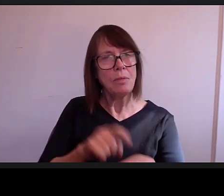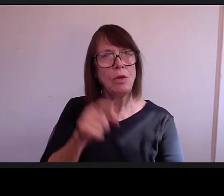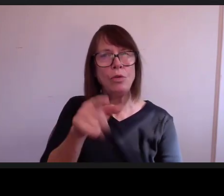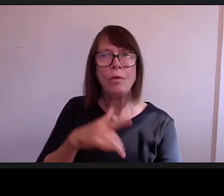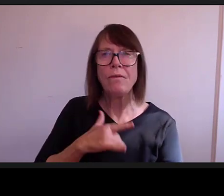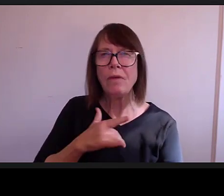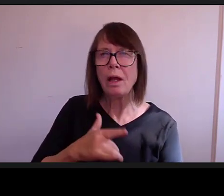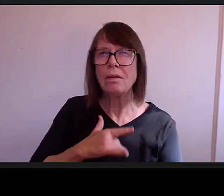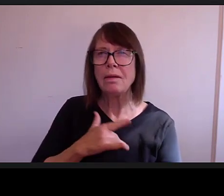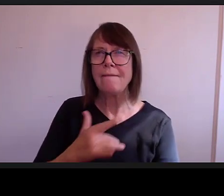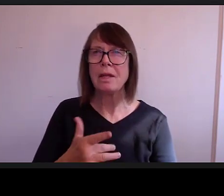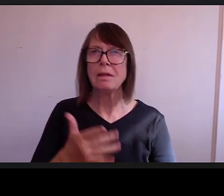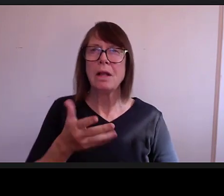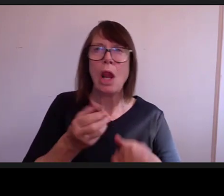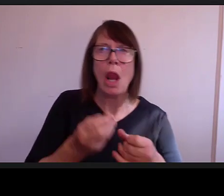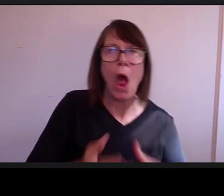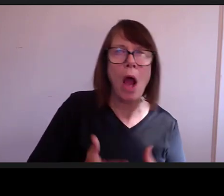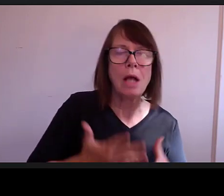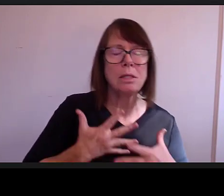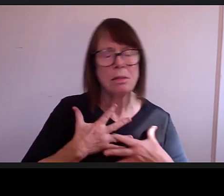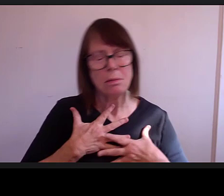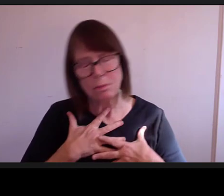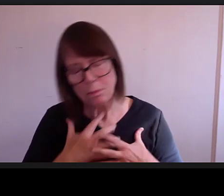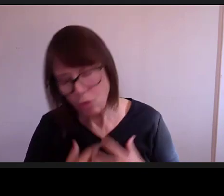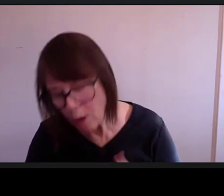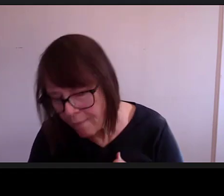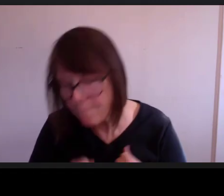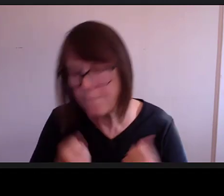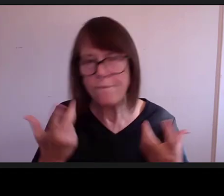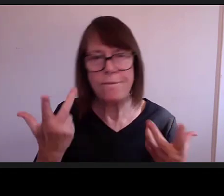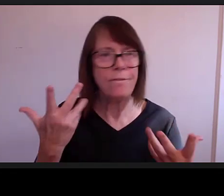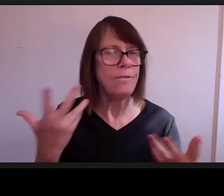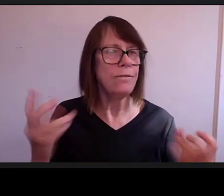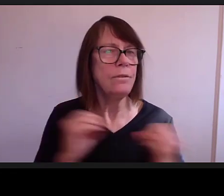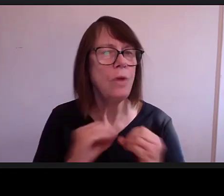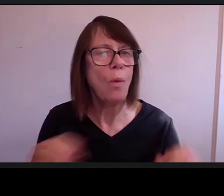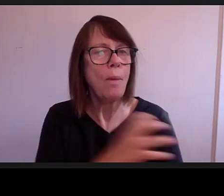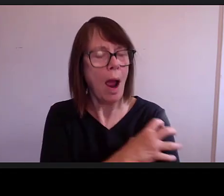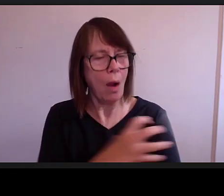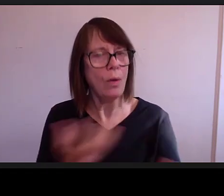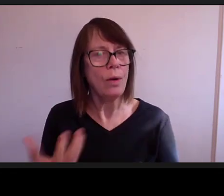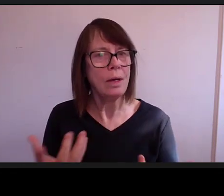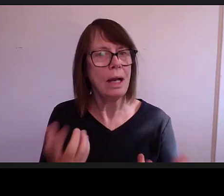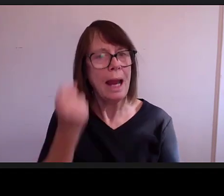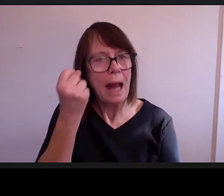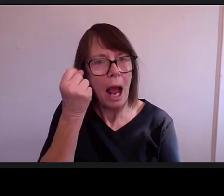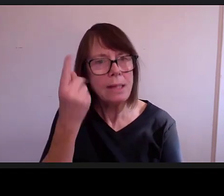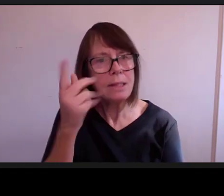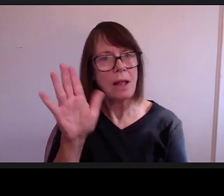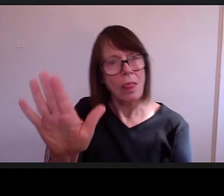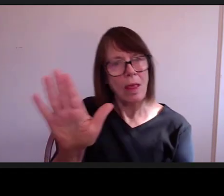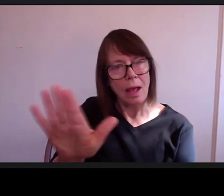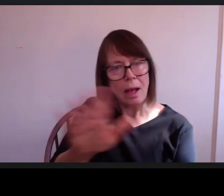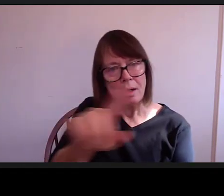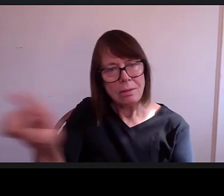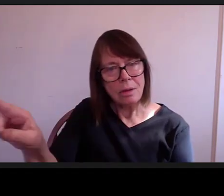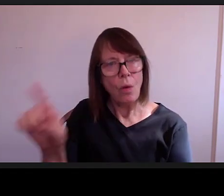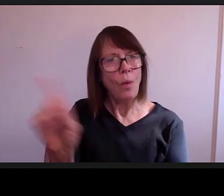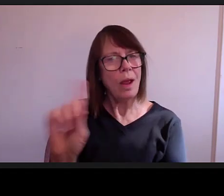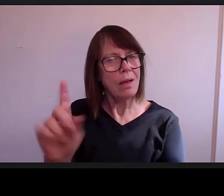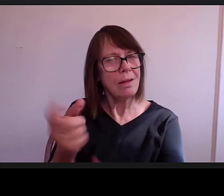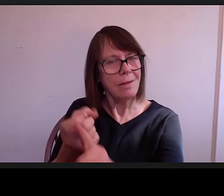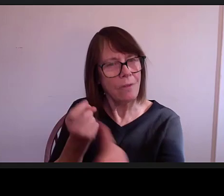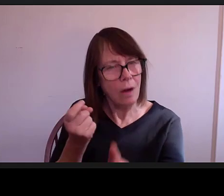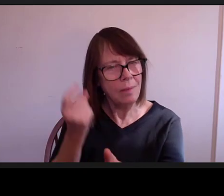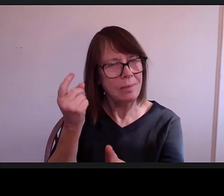felt a feeling of loss, of grief, of powerlessness, and understanding where someone is coming